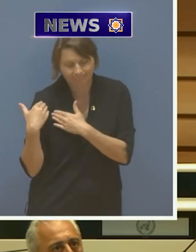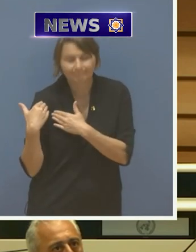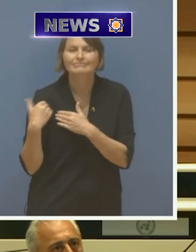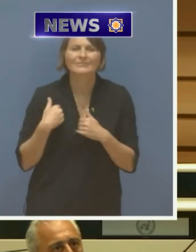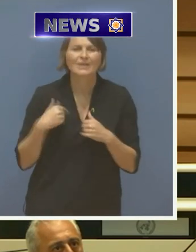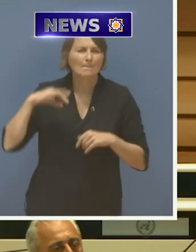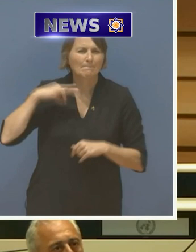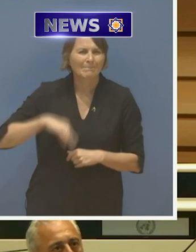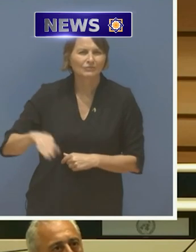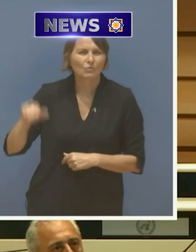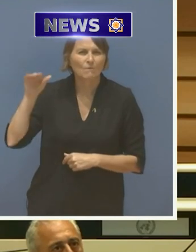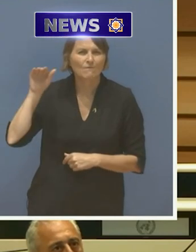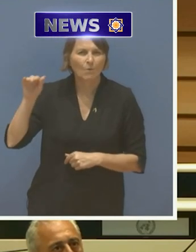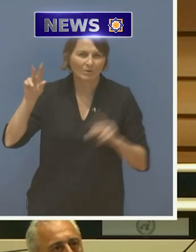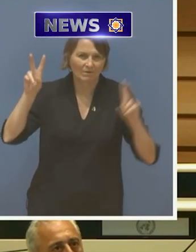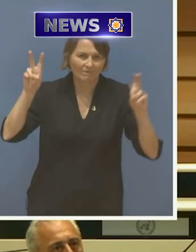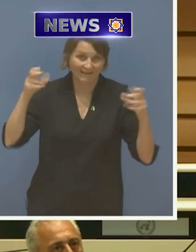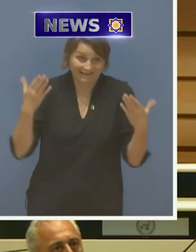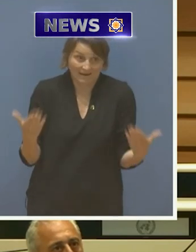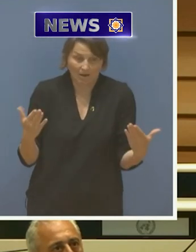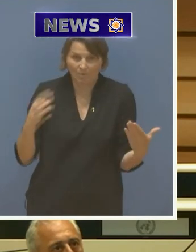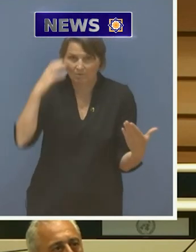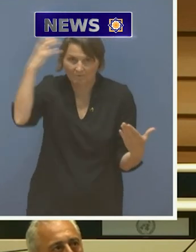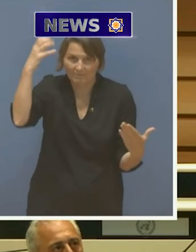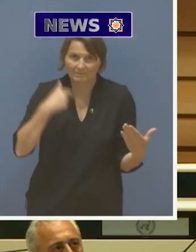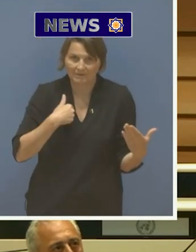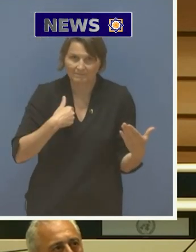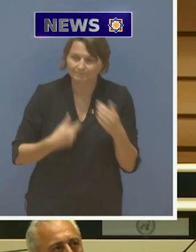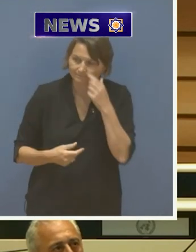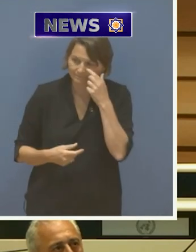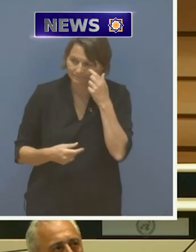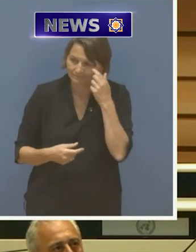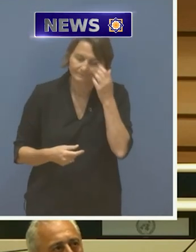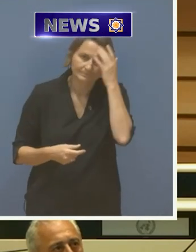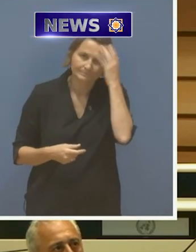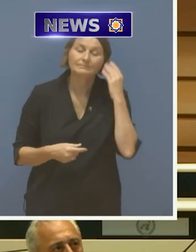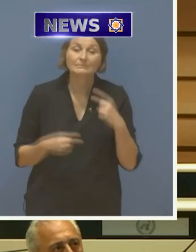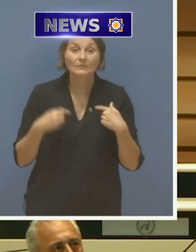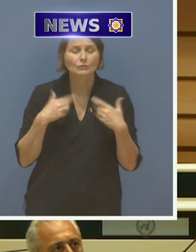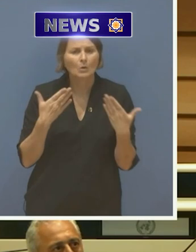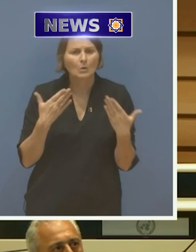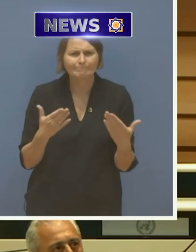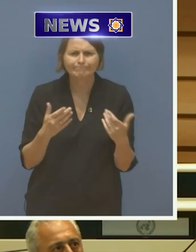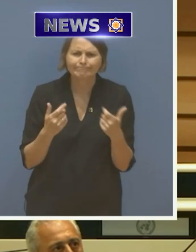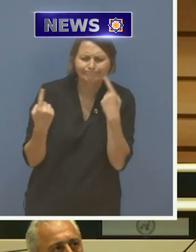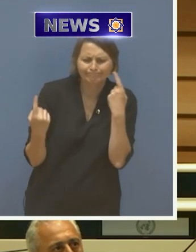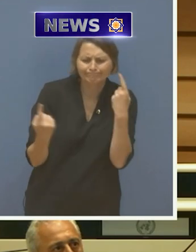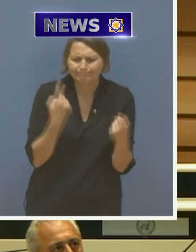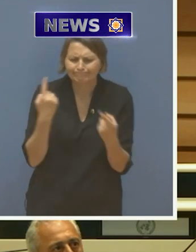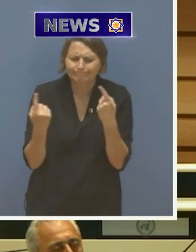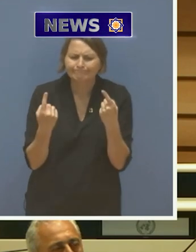our territory under international law have no other aim than to prevent the existence of our indigenous state of Western Armenia,